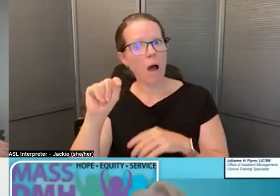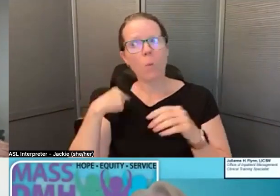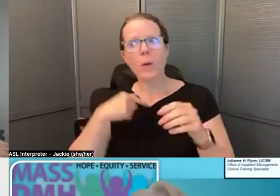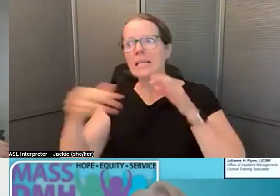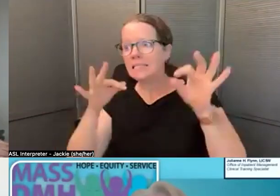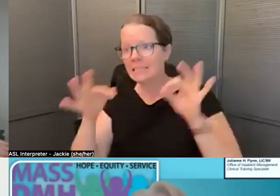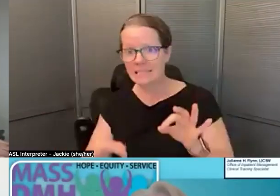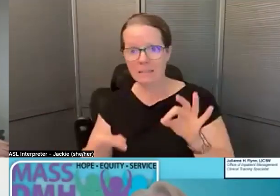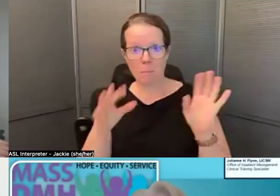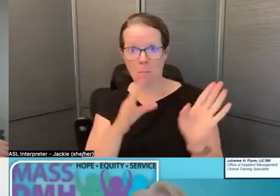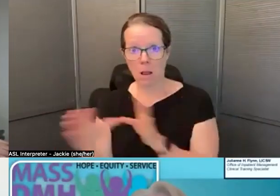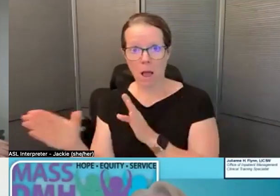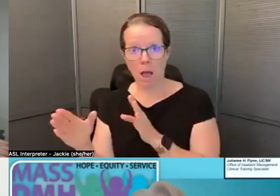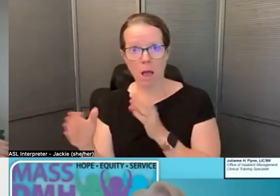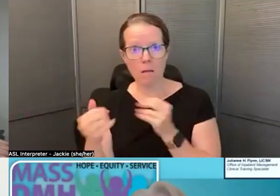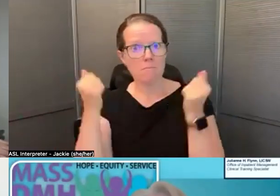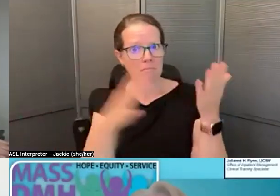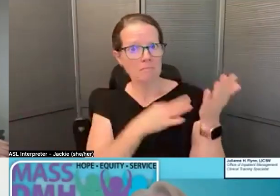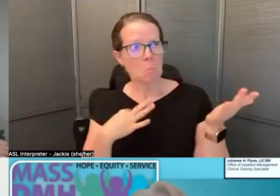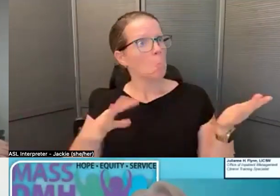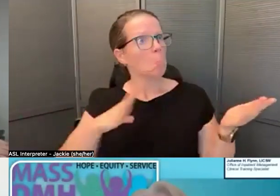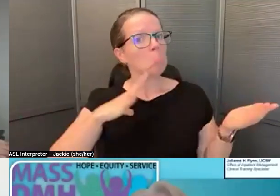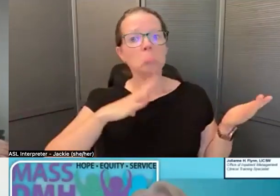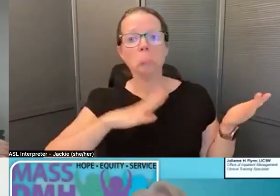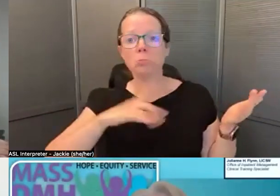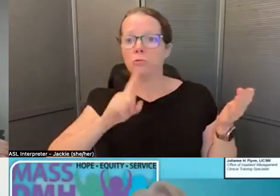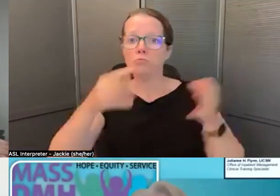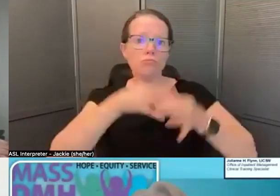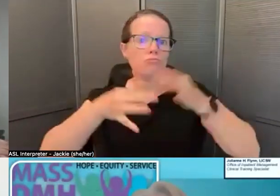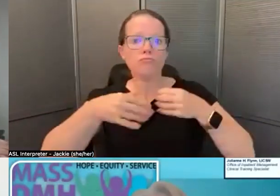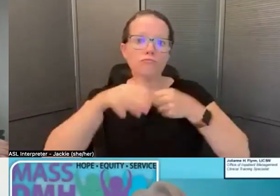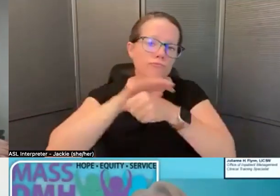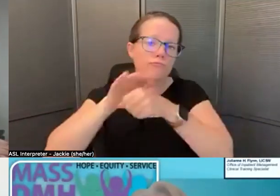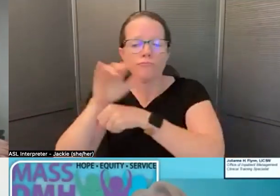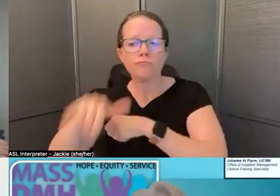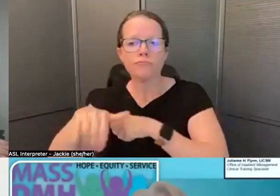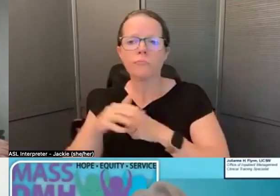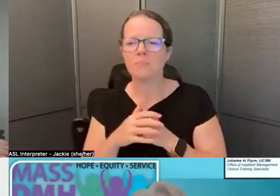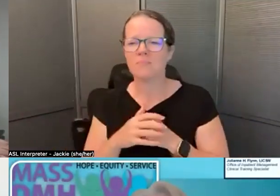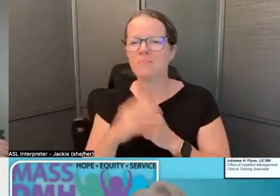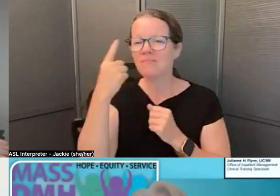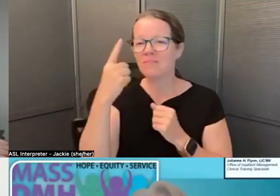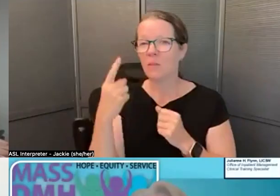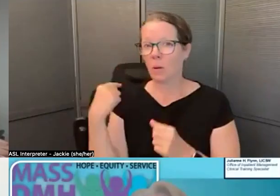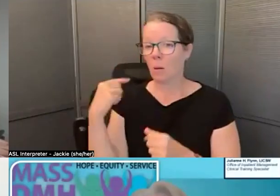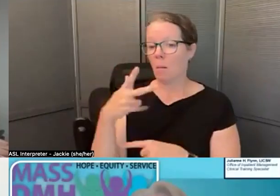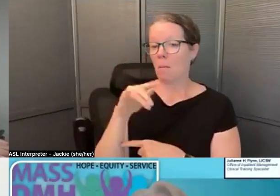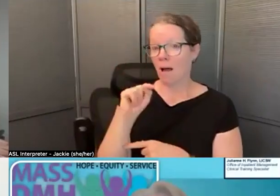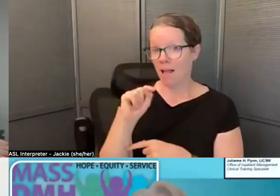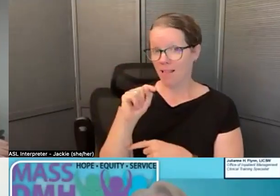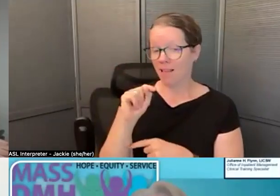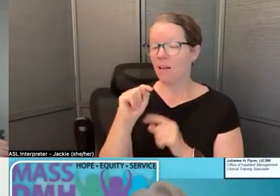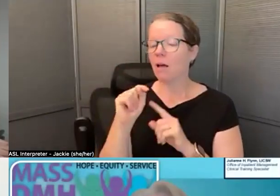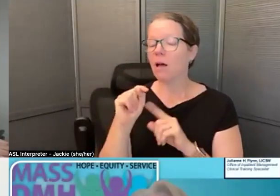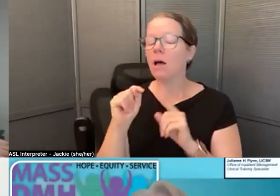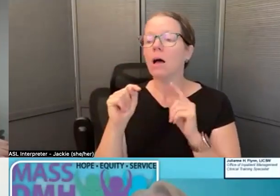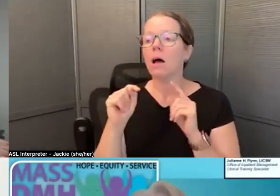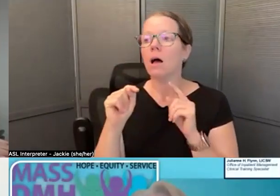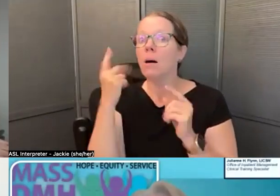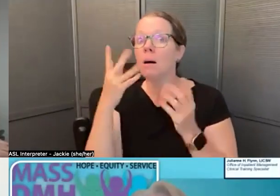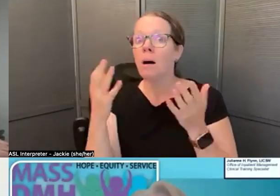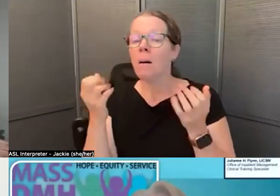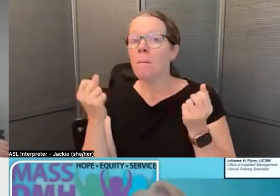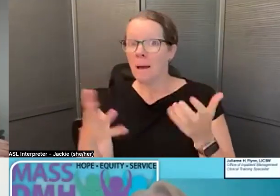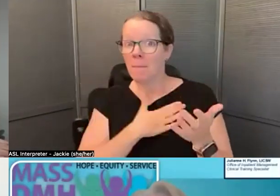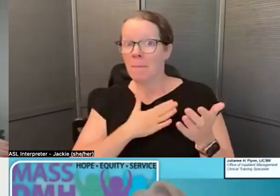And I think it was just, the other challenge was because we were a pilot, a lot of my staff does float to other units. So they were kind of trying things like talking about